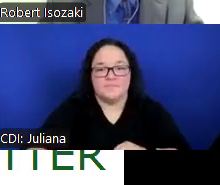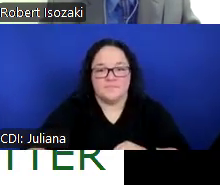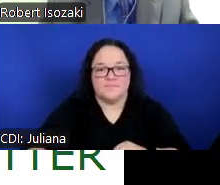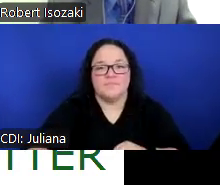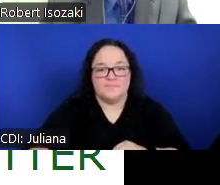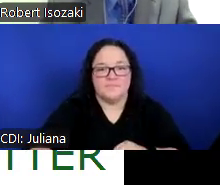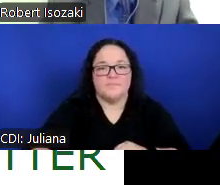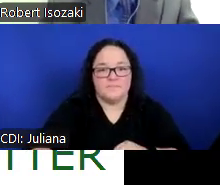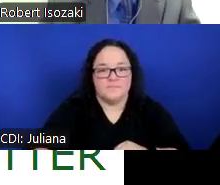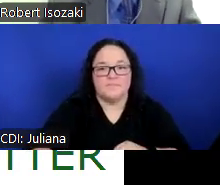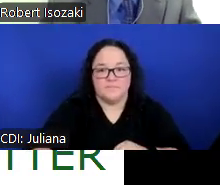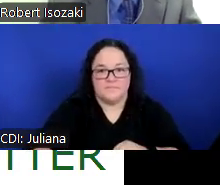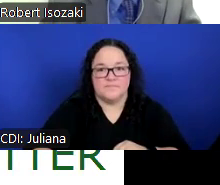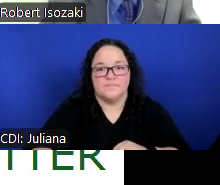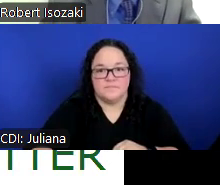Ready? All right.